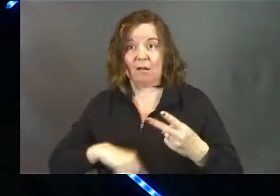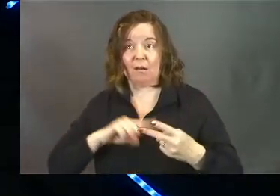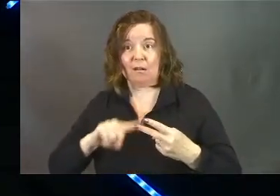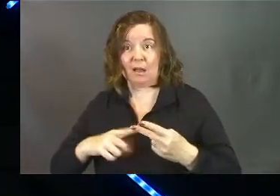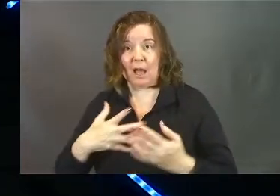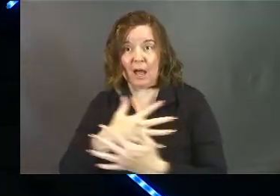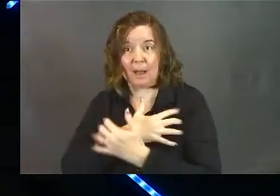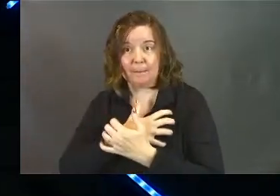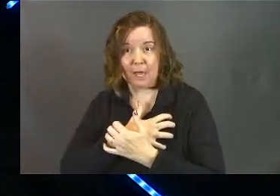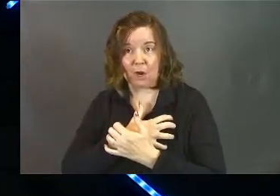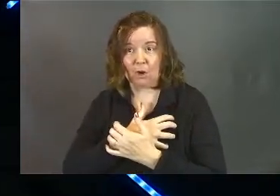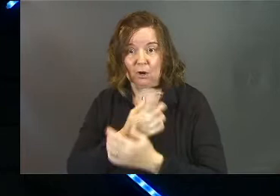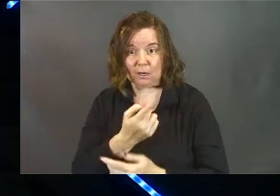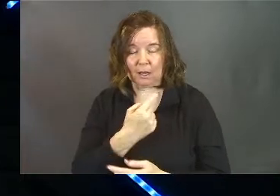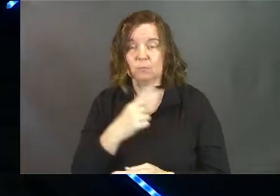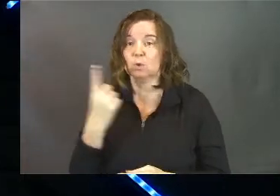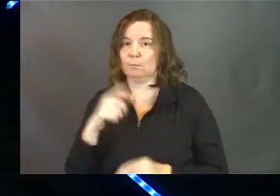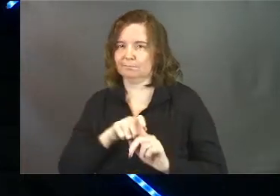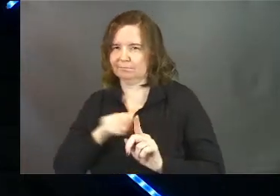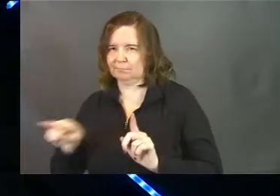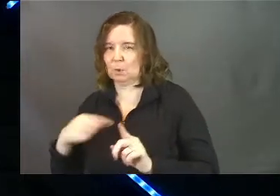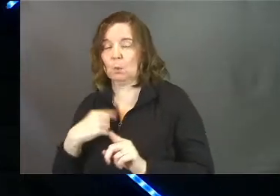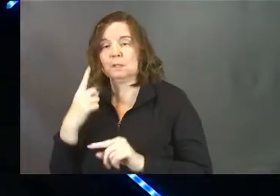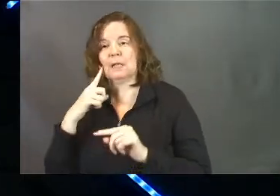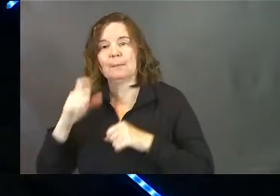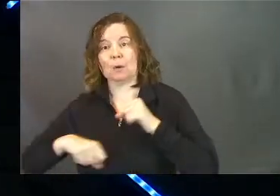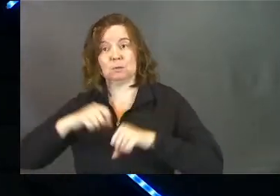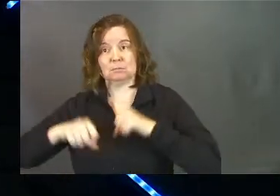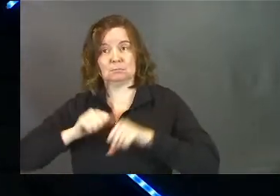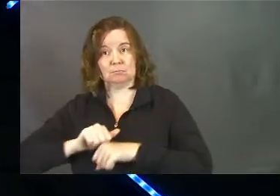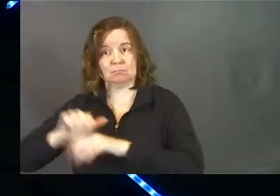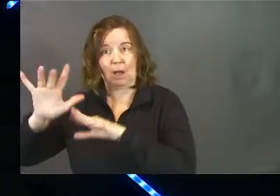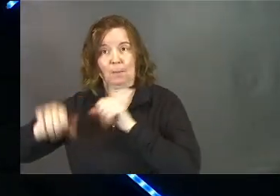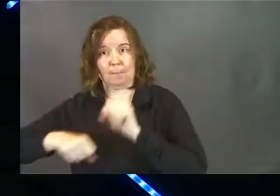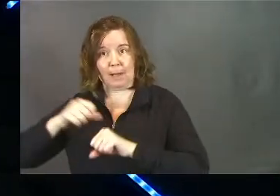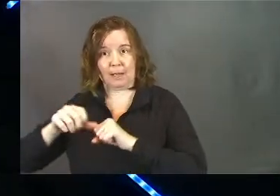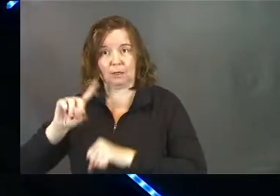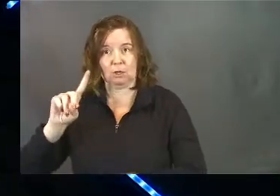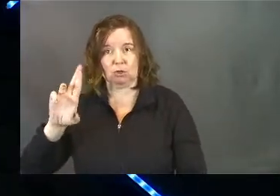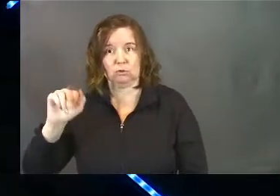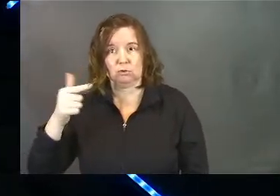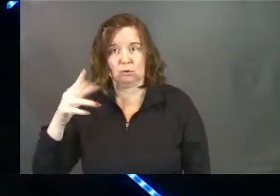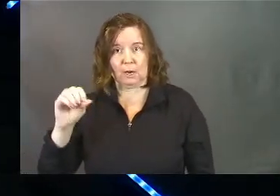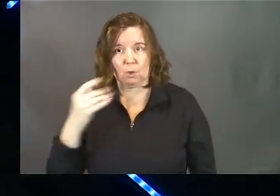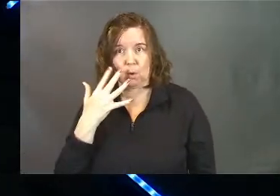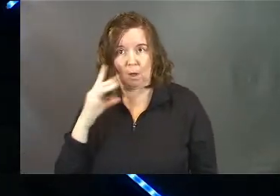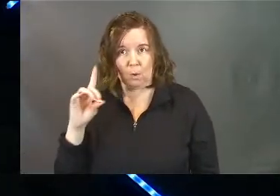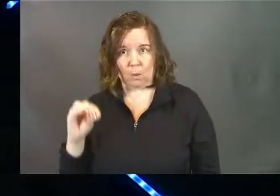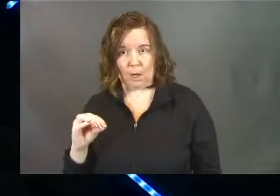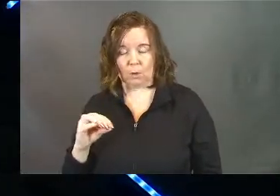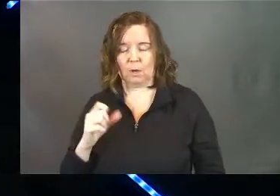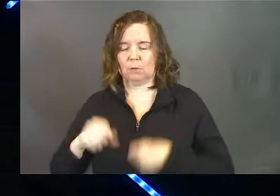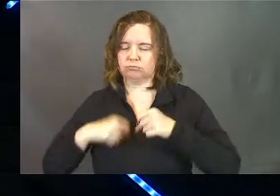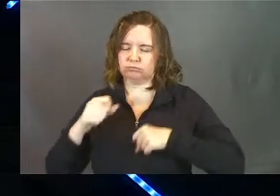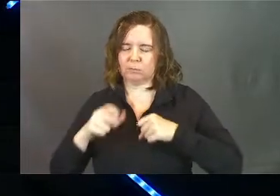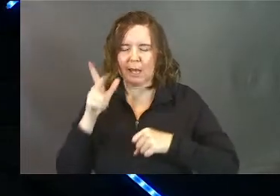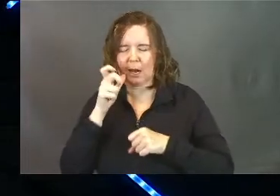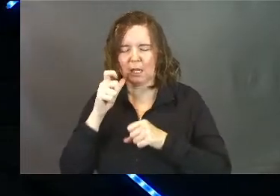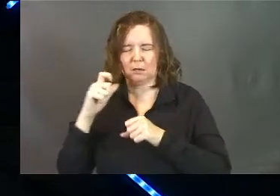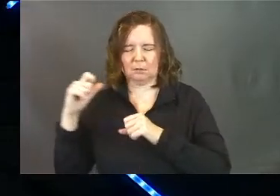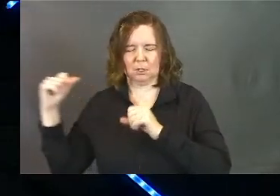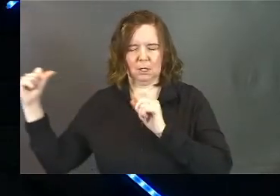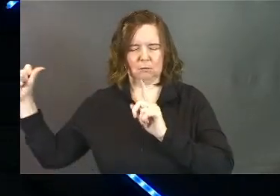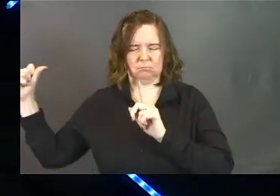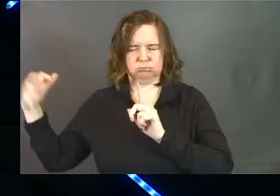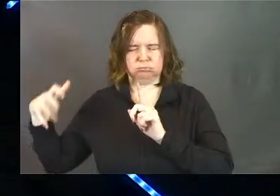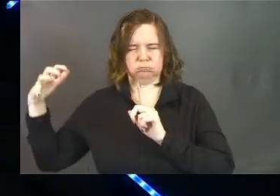was mountain biking one time in Durango, Colorado, just on the single track by myself, and I hear some rumbling to my right, and a huge bear